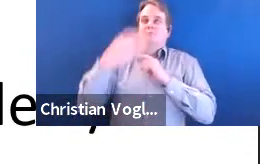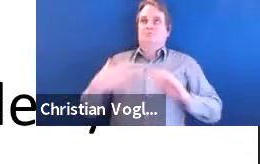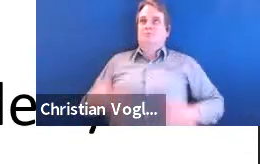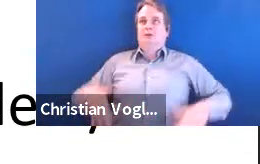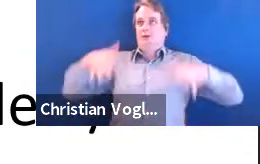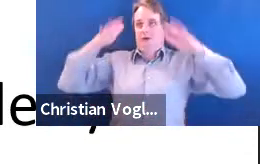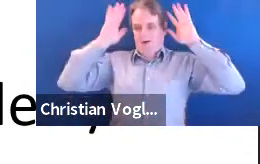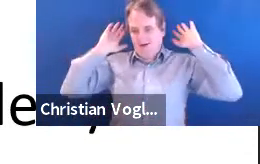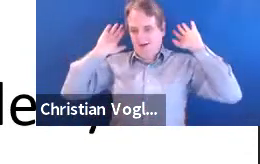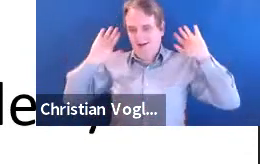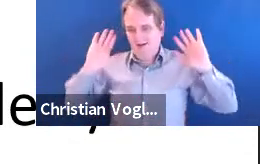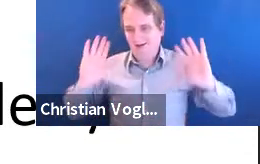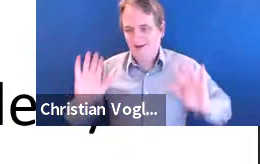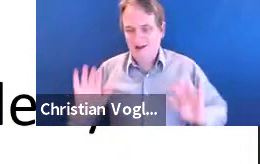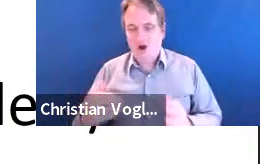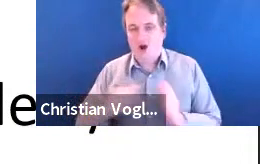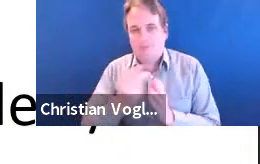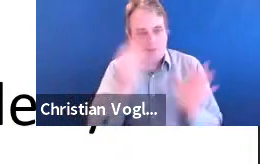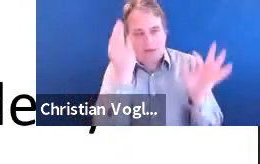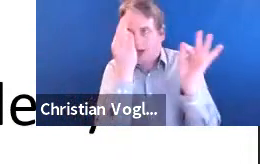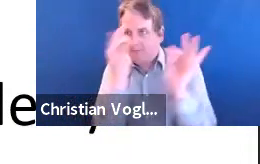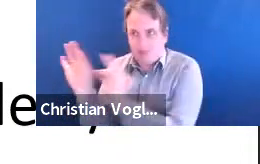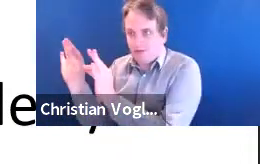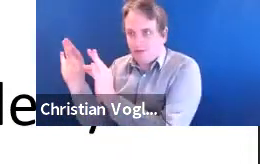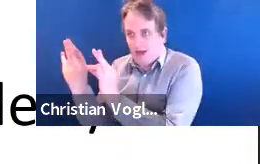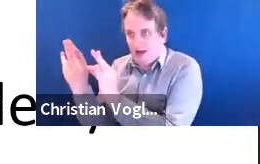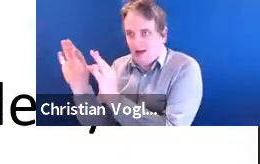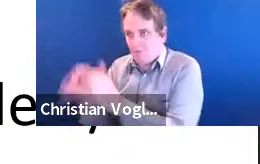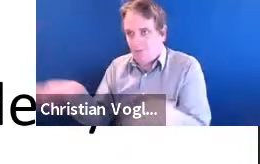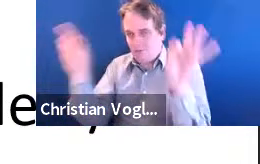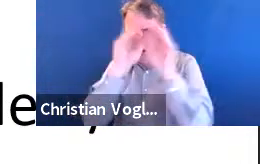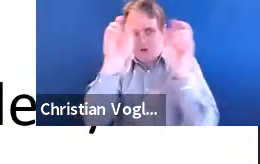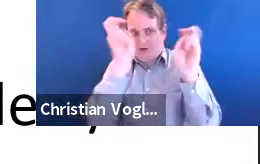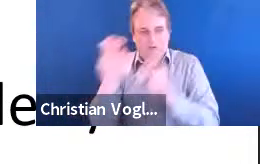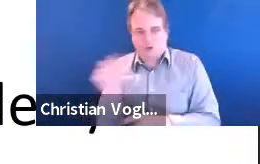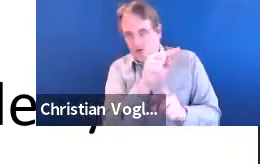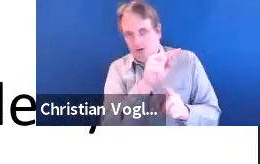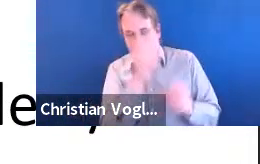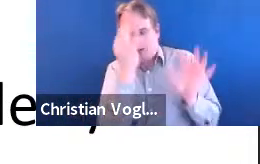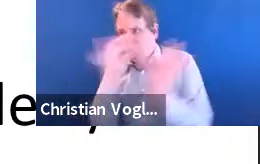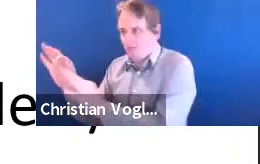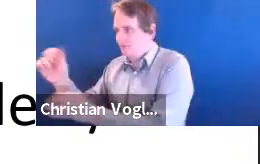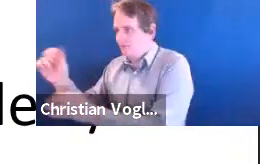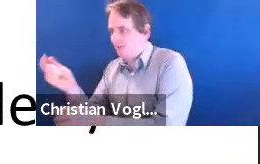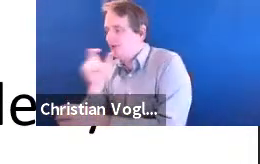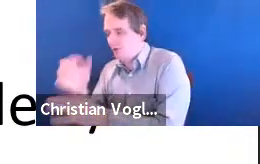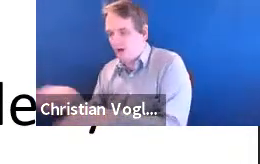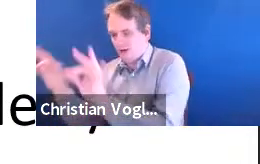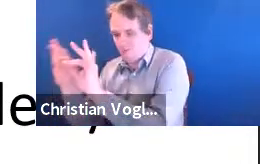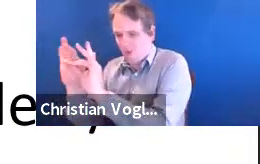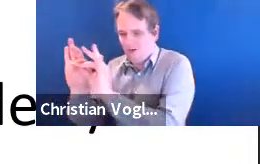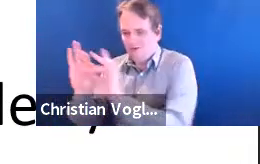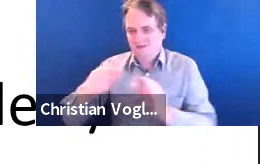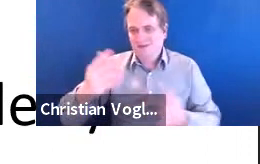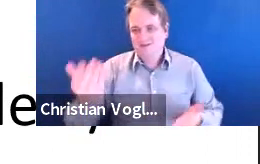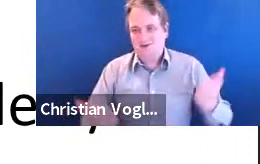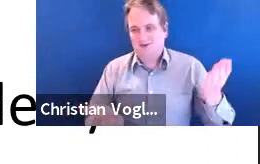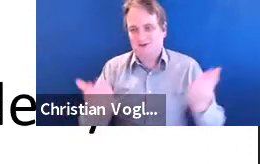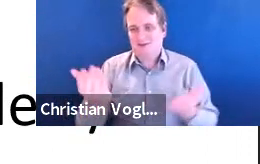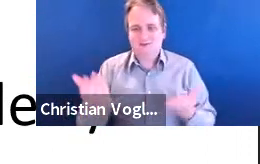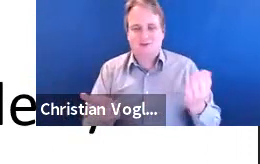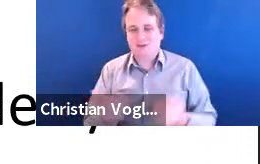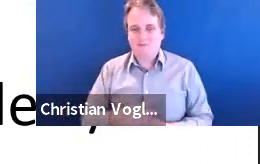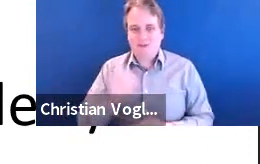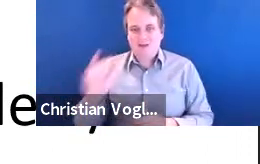the visual modality to be then overloaded with information or to cause a distraction within the autonomous